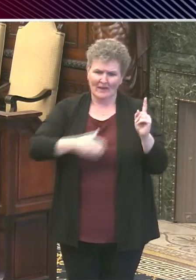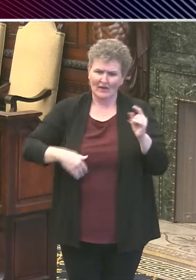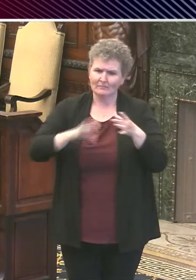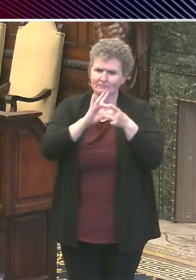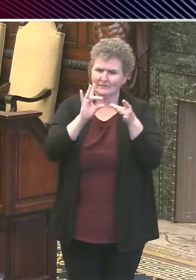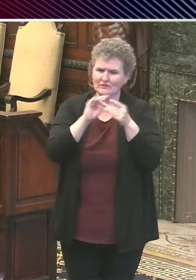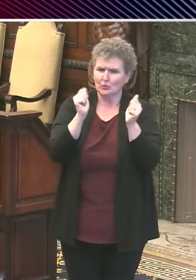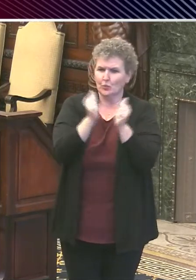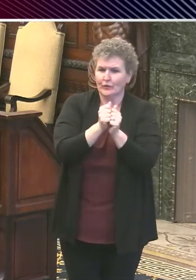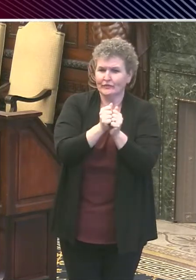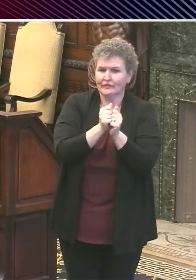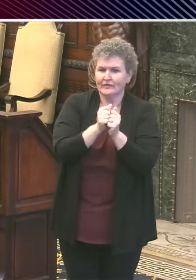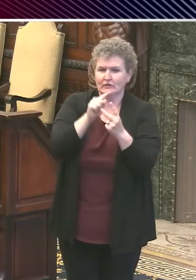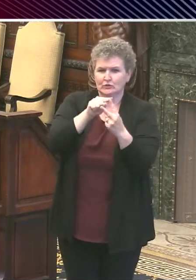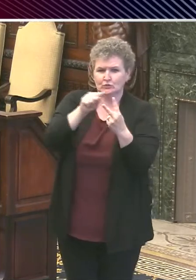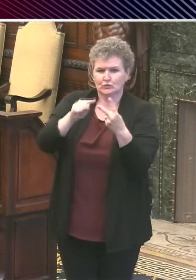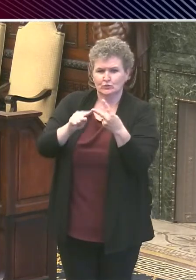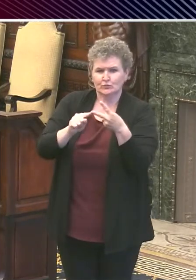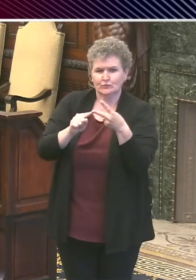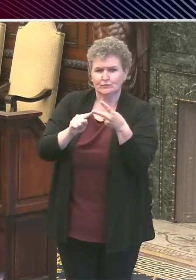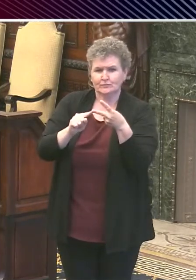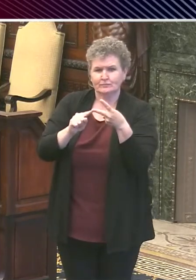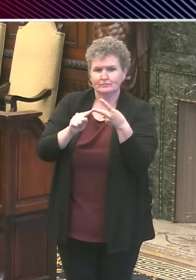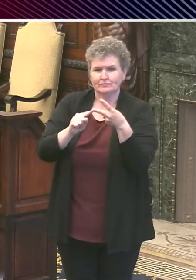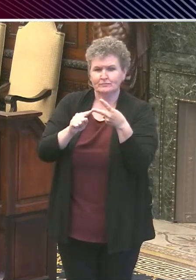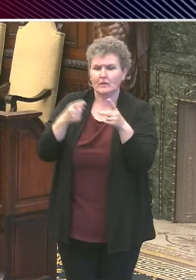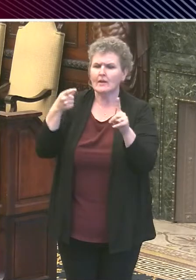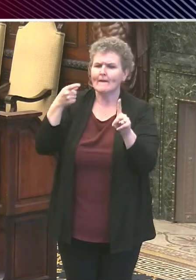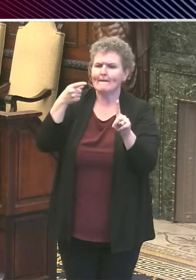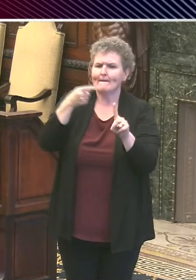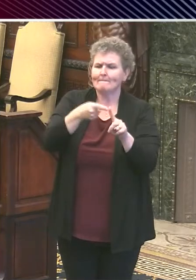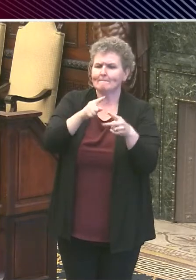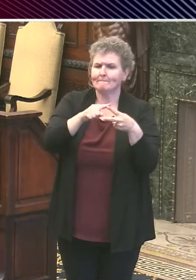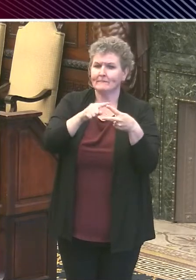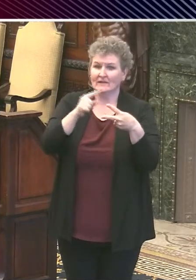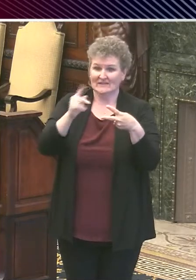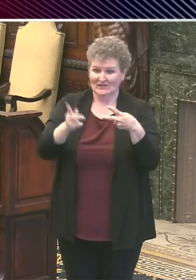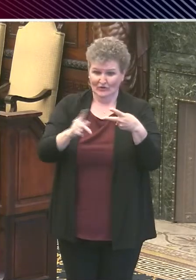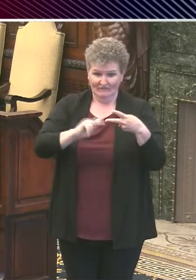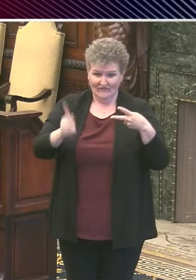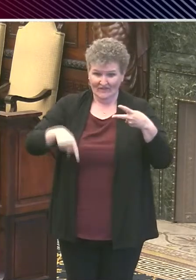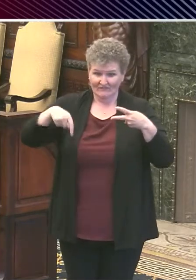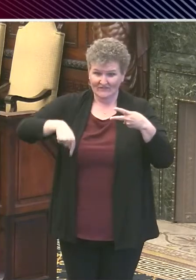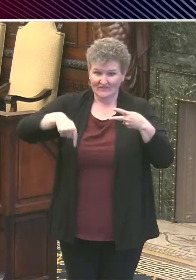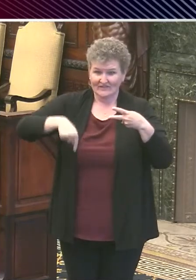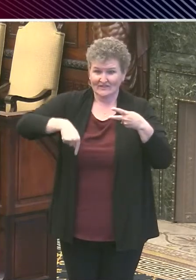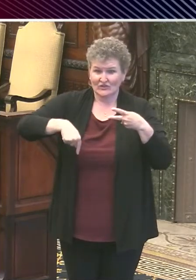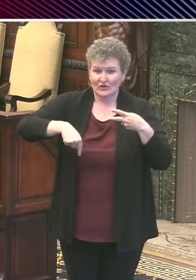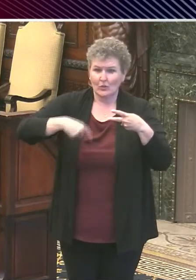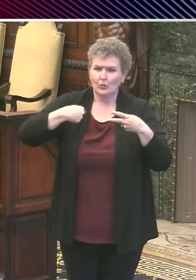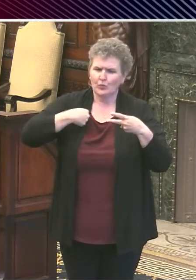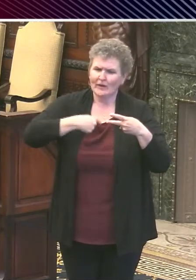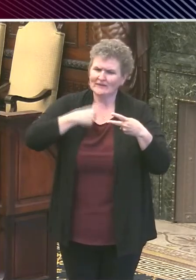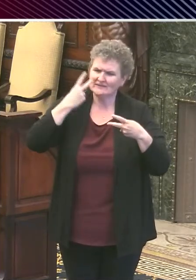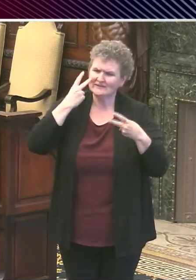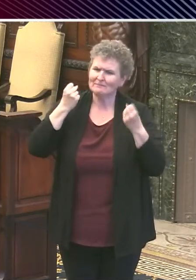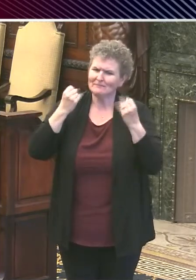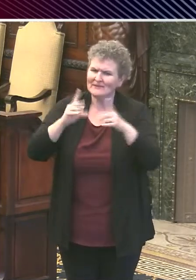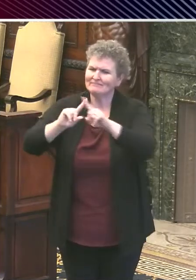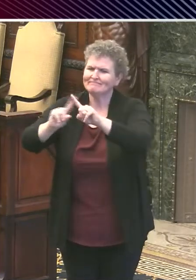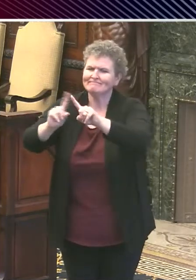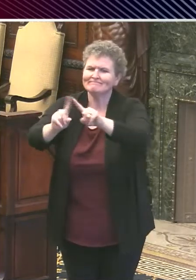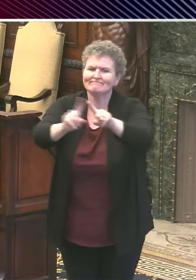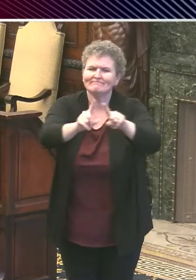first message is around us, is for us, particularly here in Philadelphia, that despite our differences, despite our opinions,